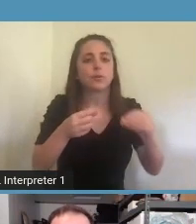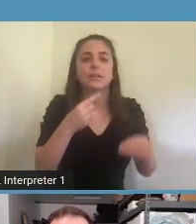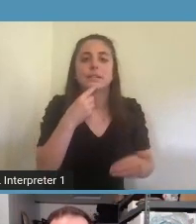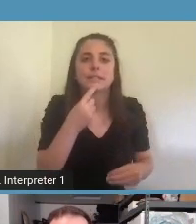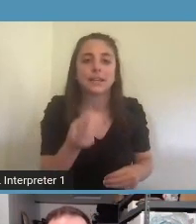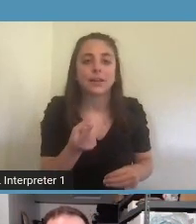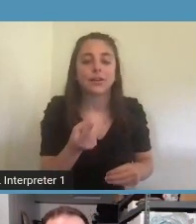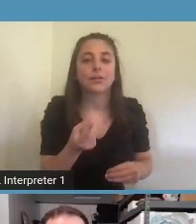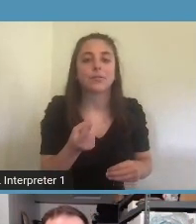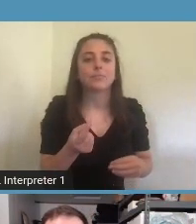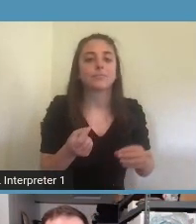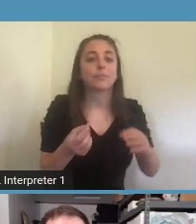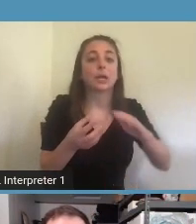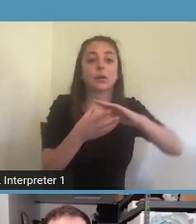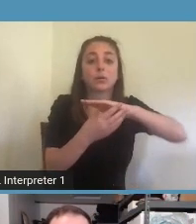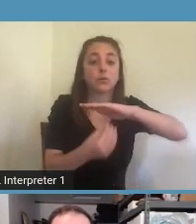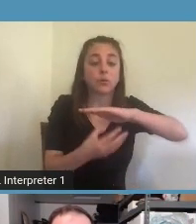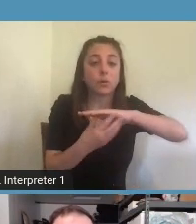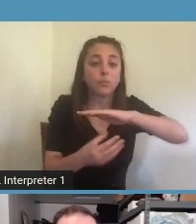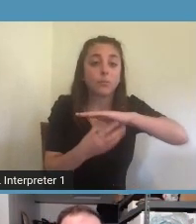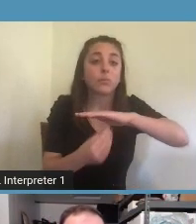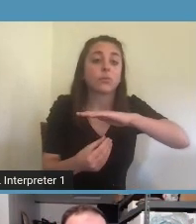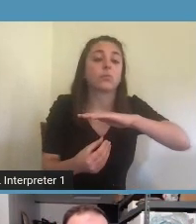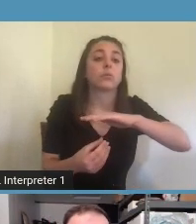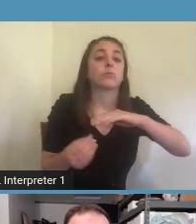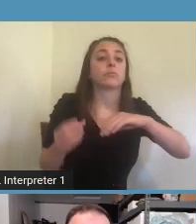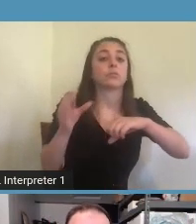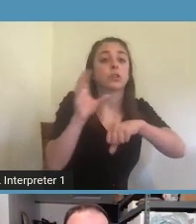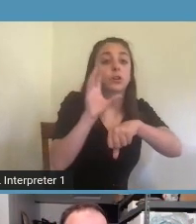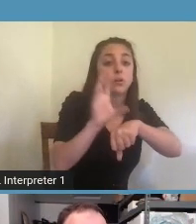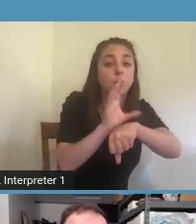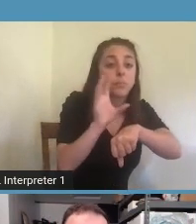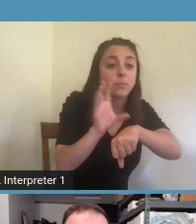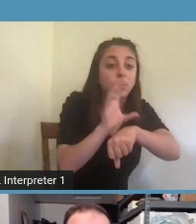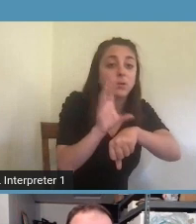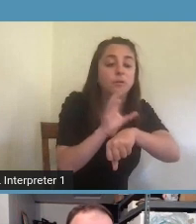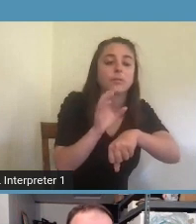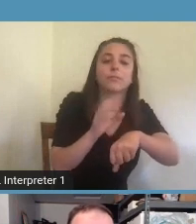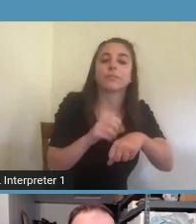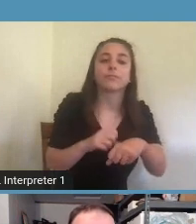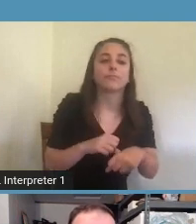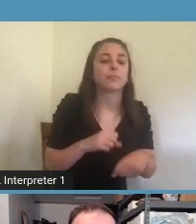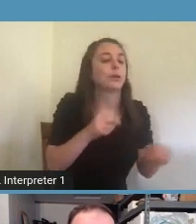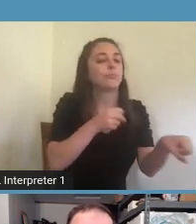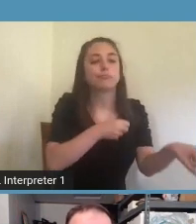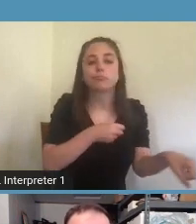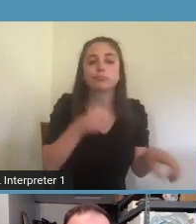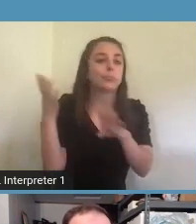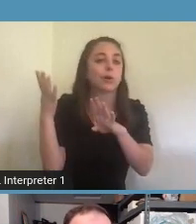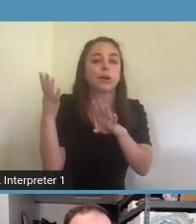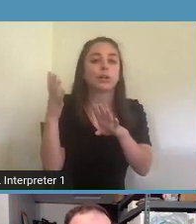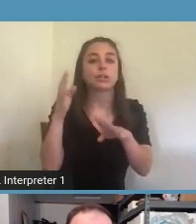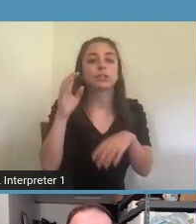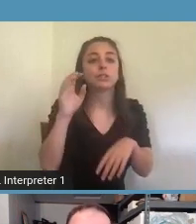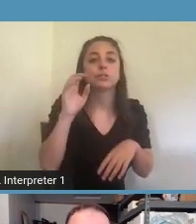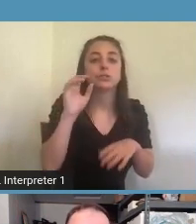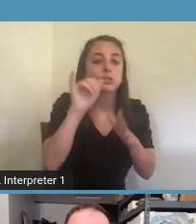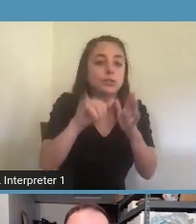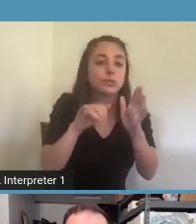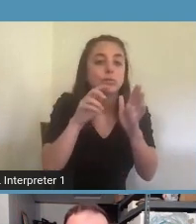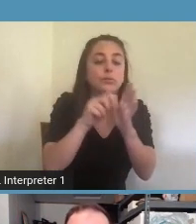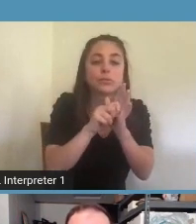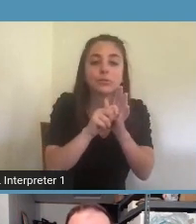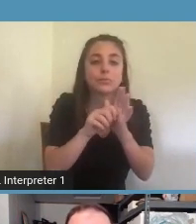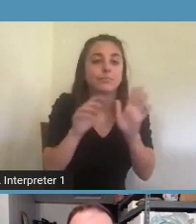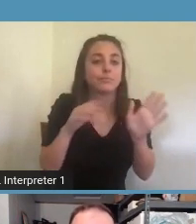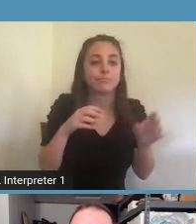getting recorded to my computer or to my camera's SD card. It was going straight to YouTube. So we had a live audience here in the house,